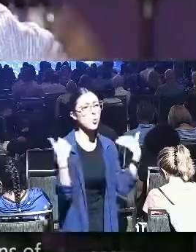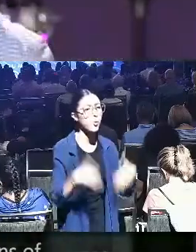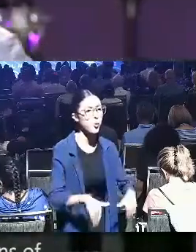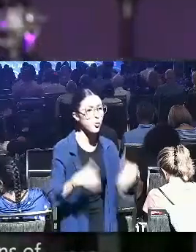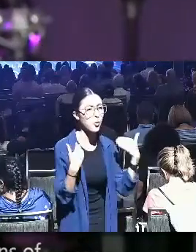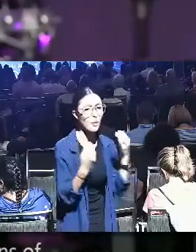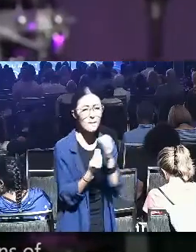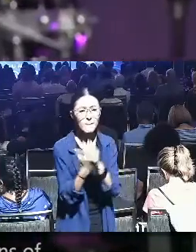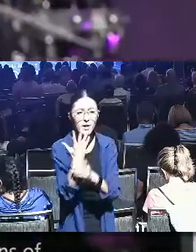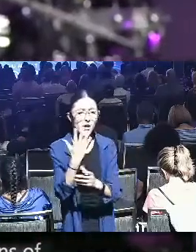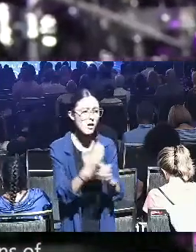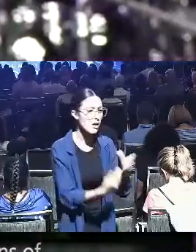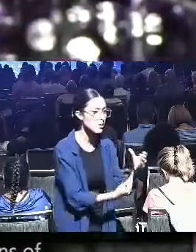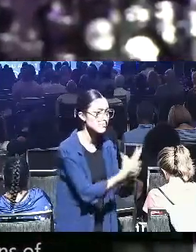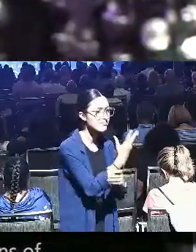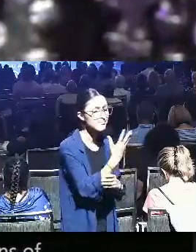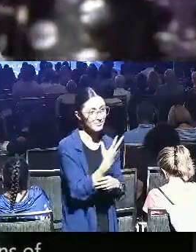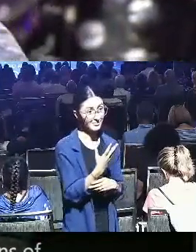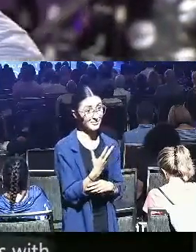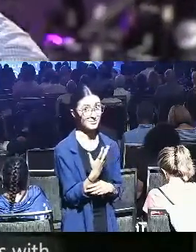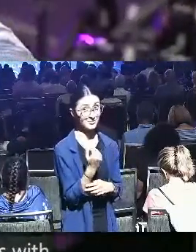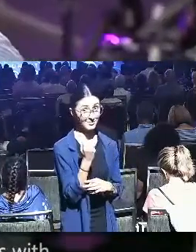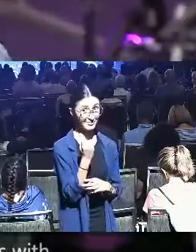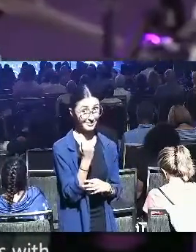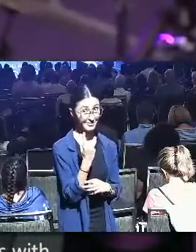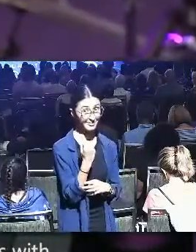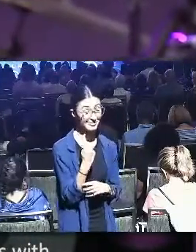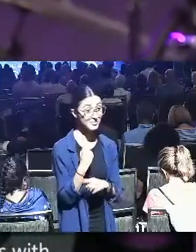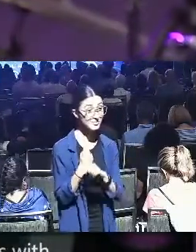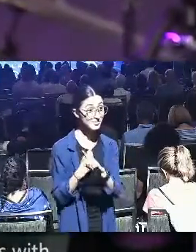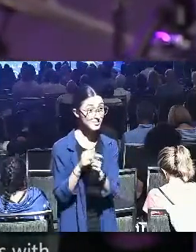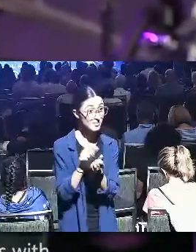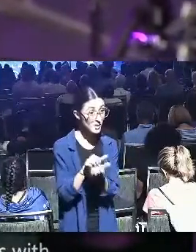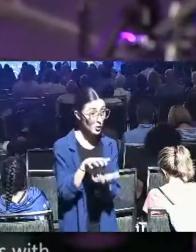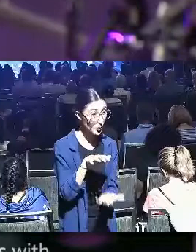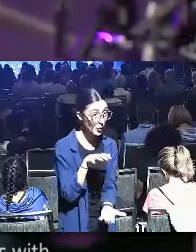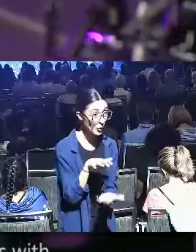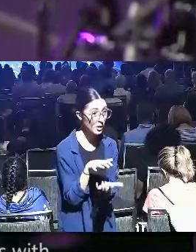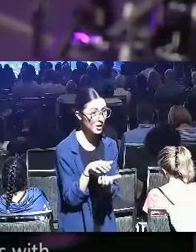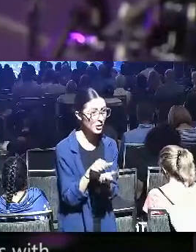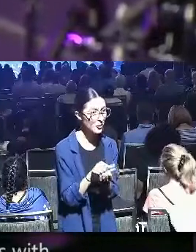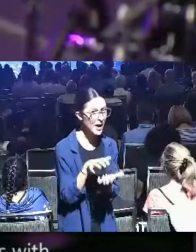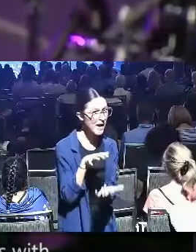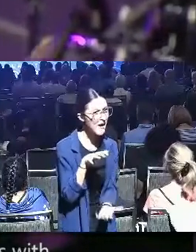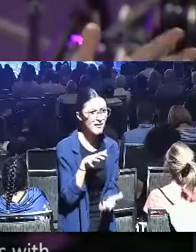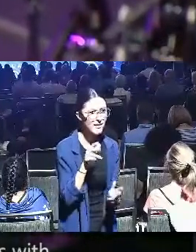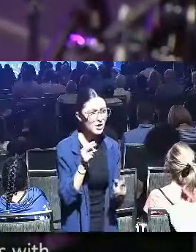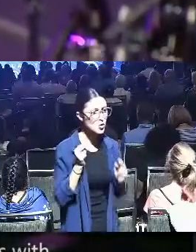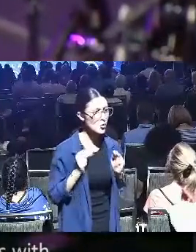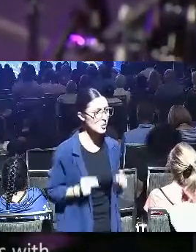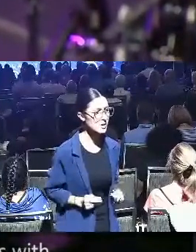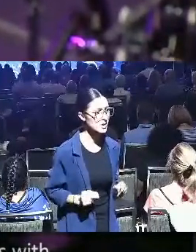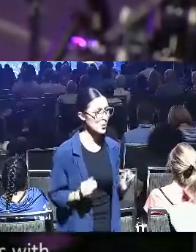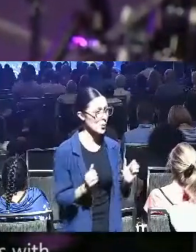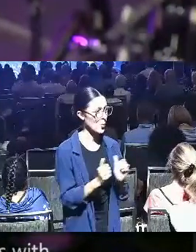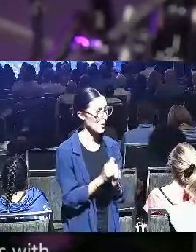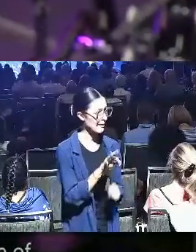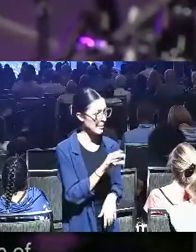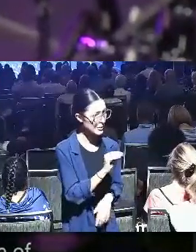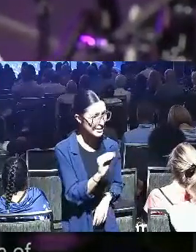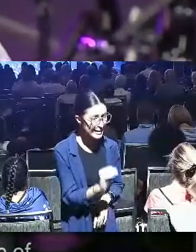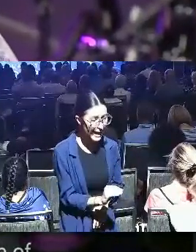even creates humans with 90% more brain capacity than we can apparently use. And some of us use even less than